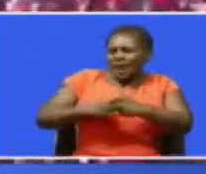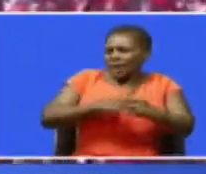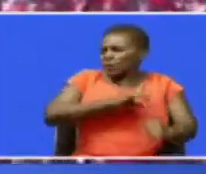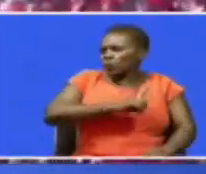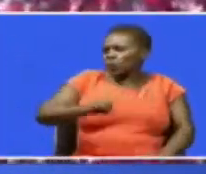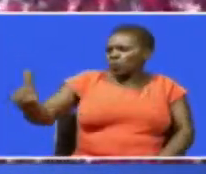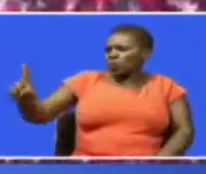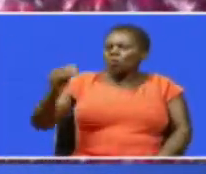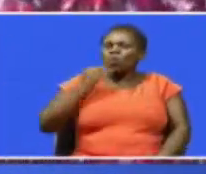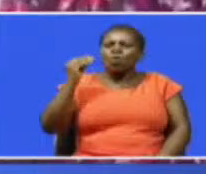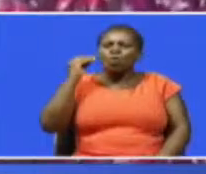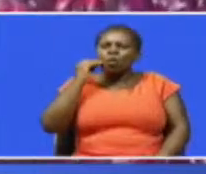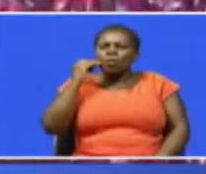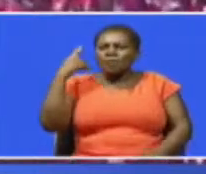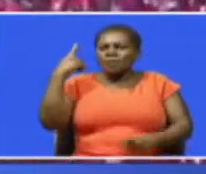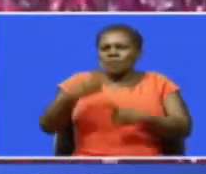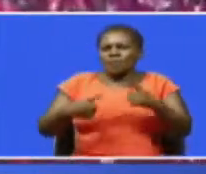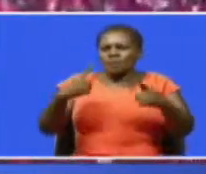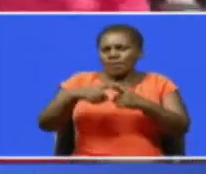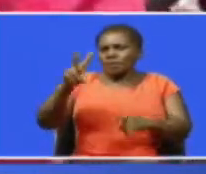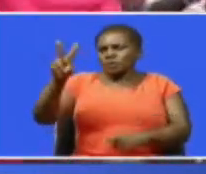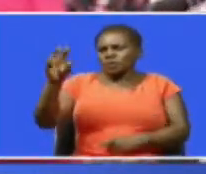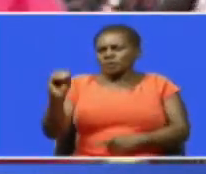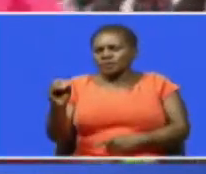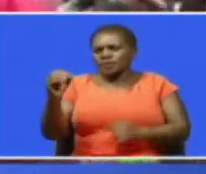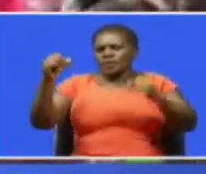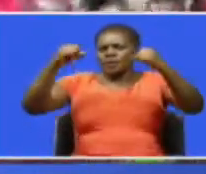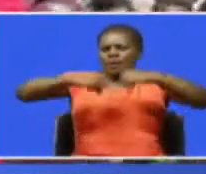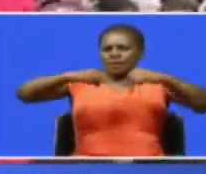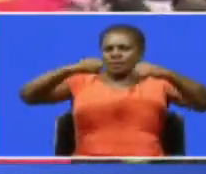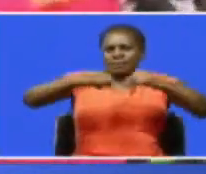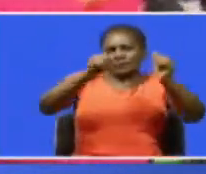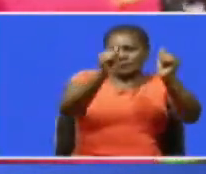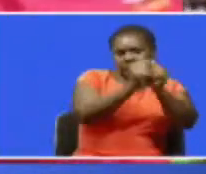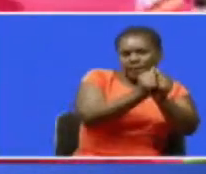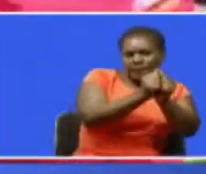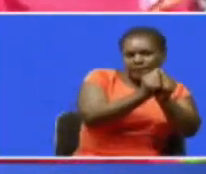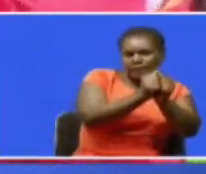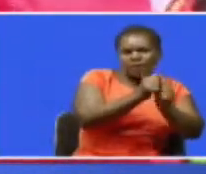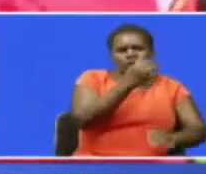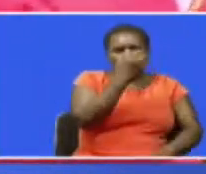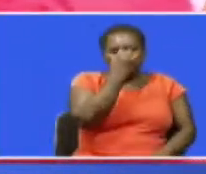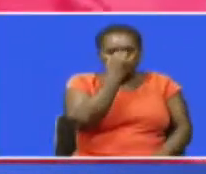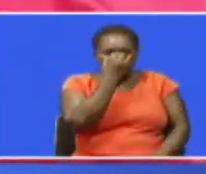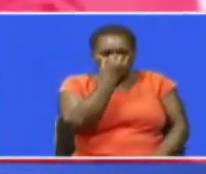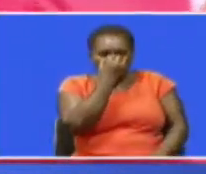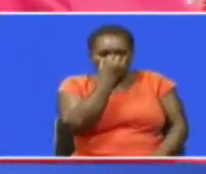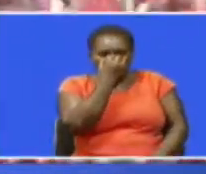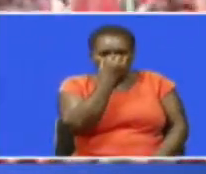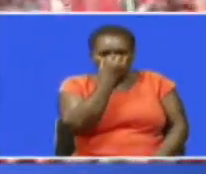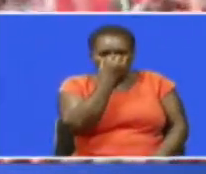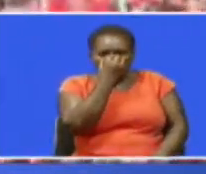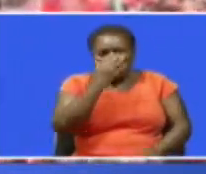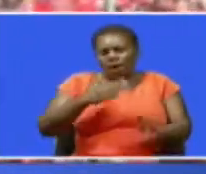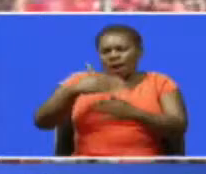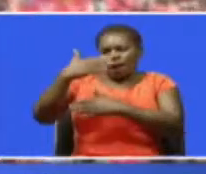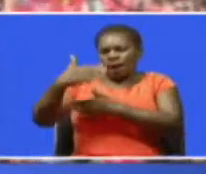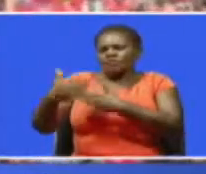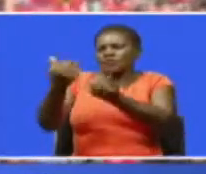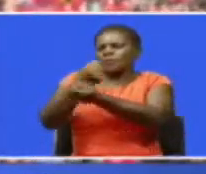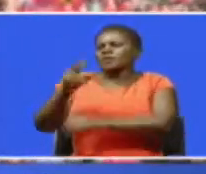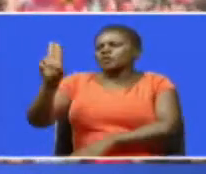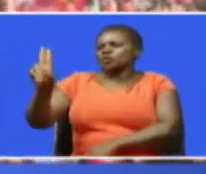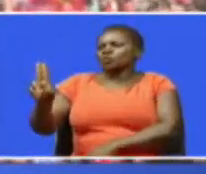Or perhaps a sealed 20-year Jubilee pact, 10 of these under a William Ruto presidency, after President Uhuru